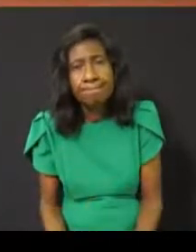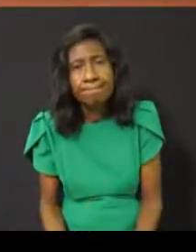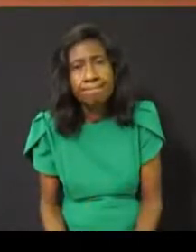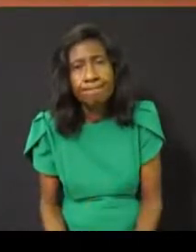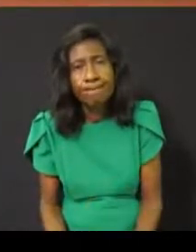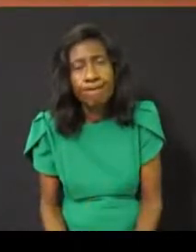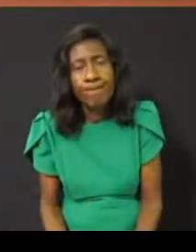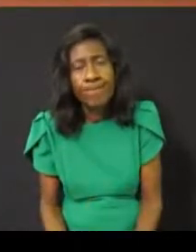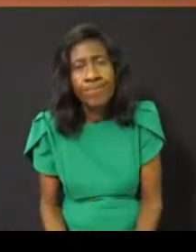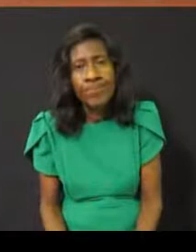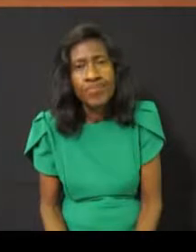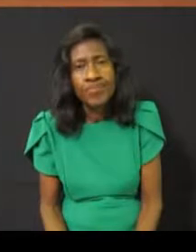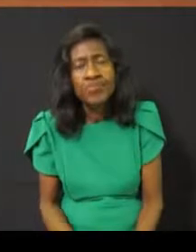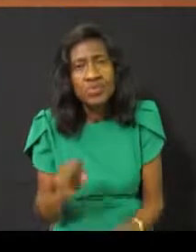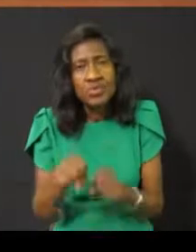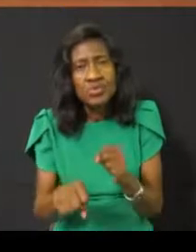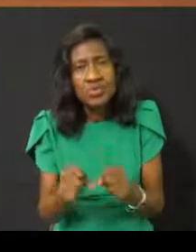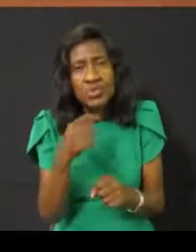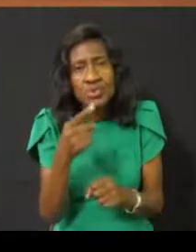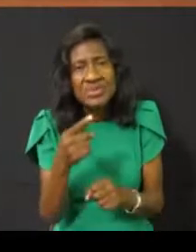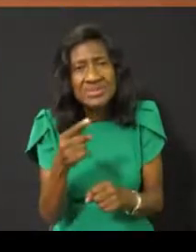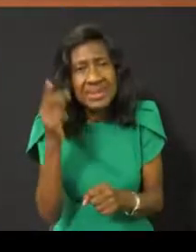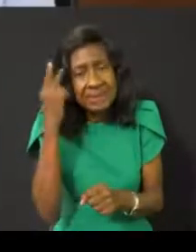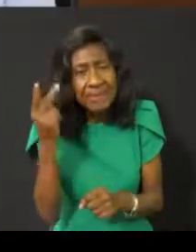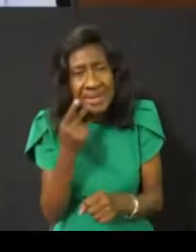Thank you very much for that response. I